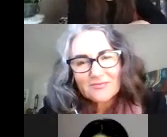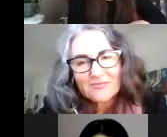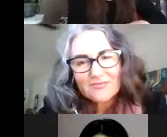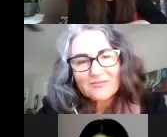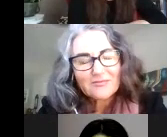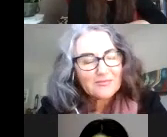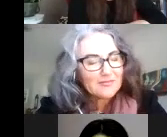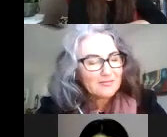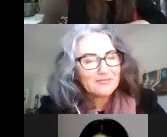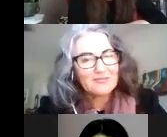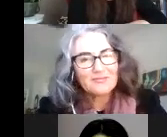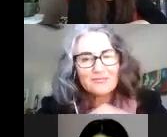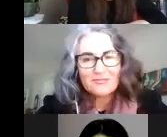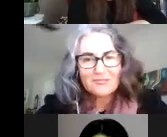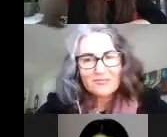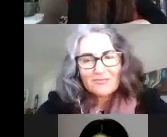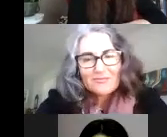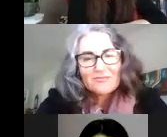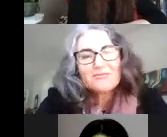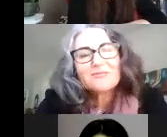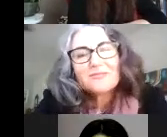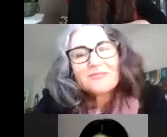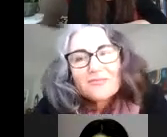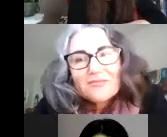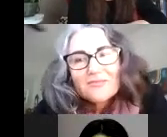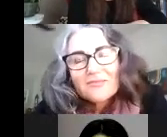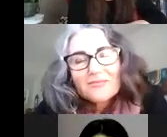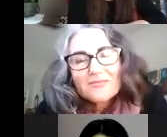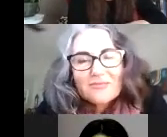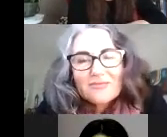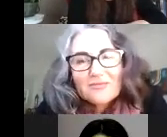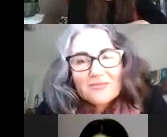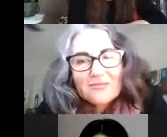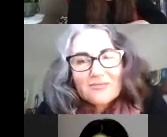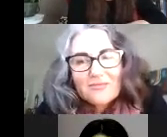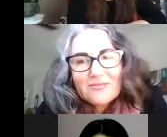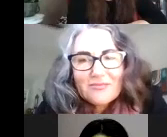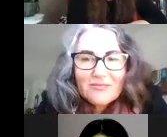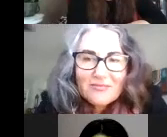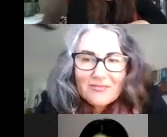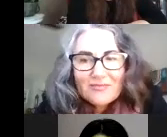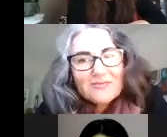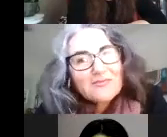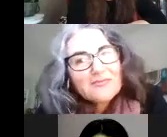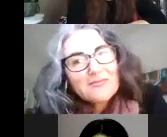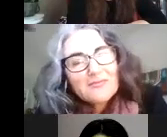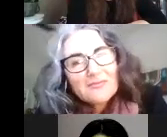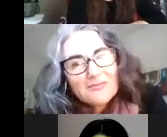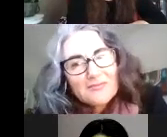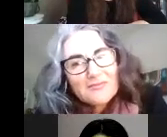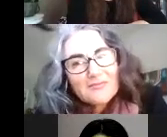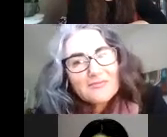want to read a quote from him he sent to me after his presentation.